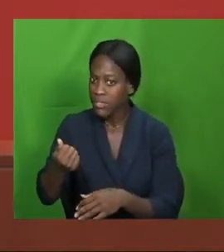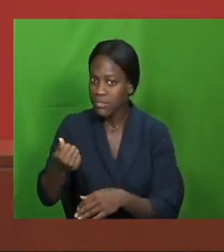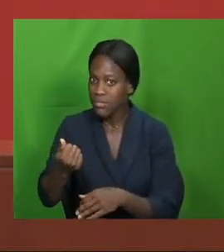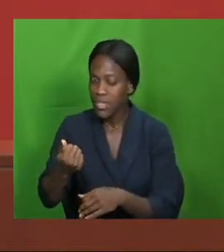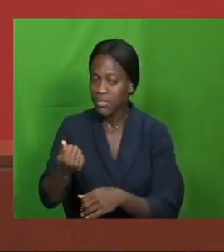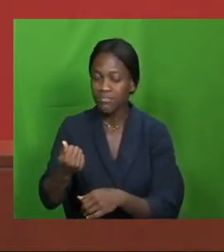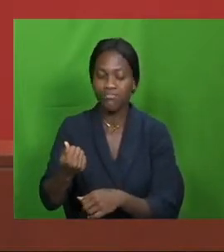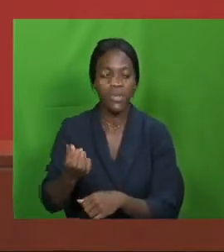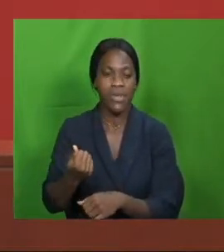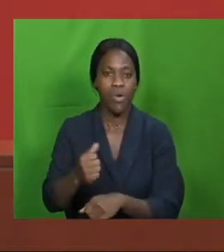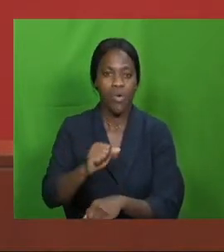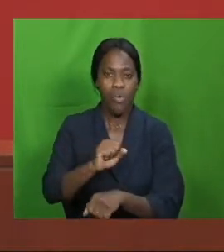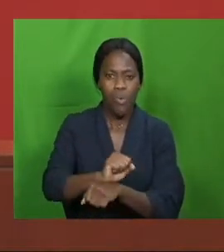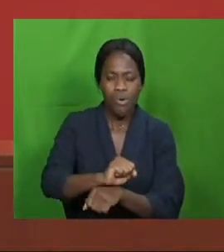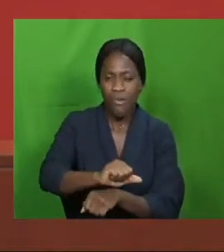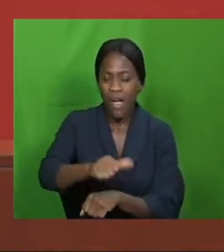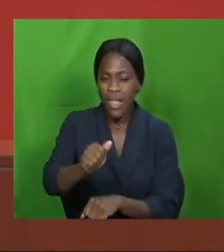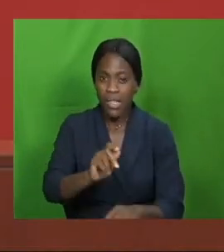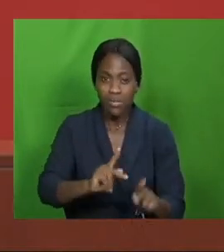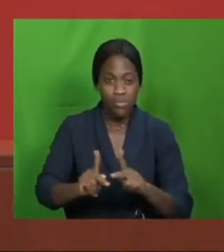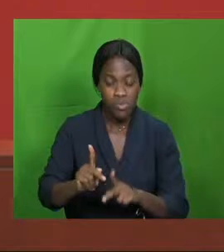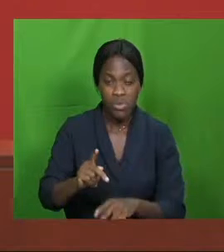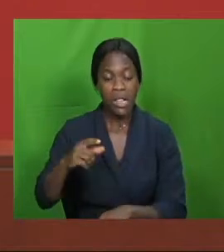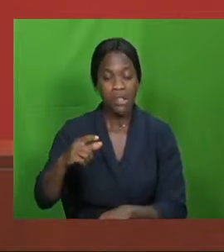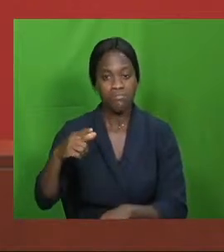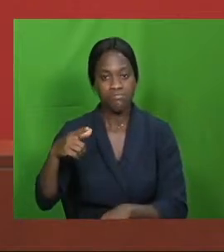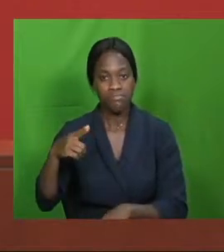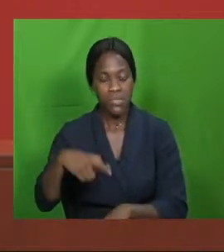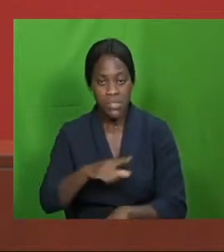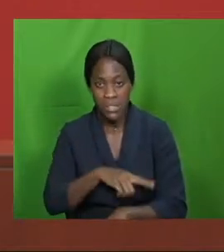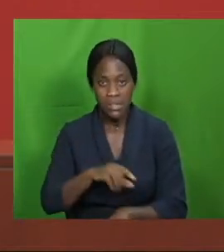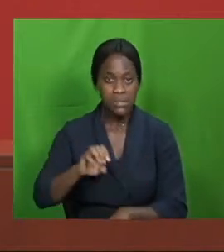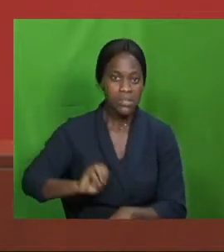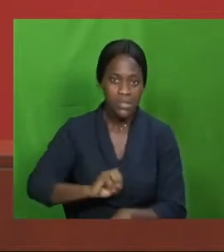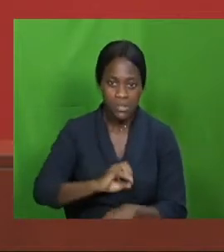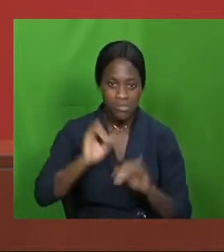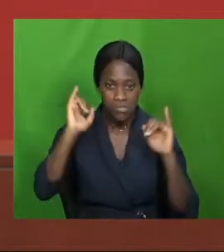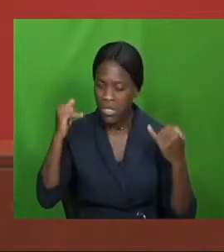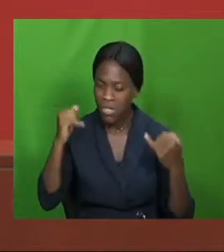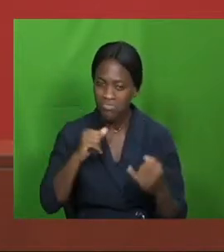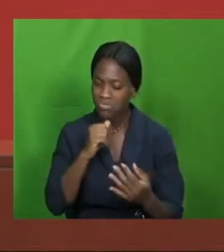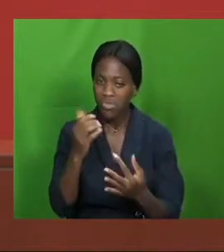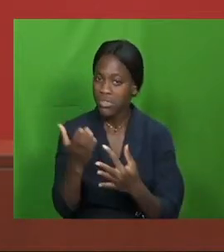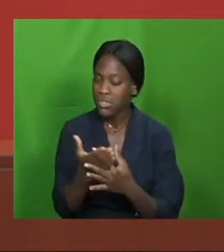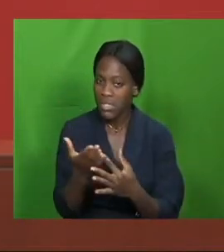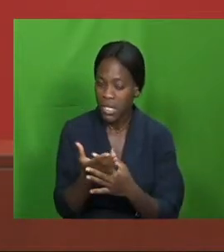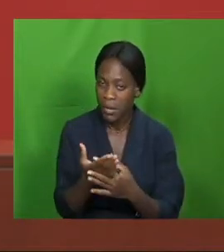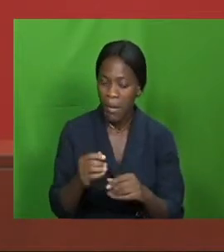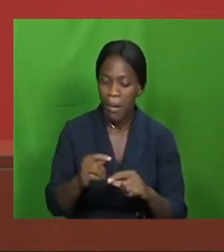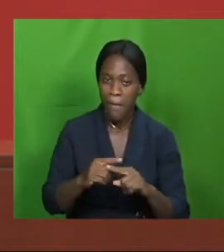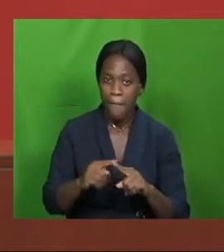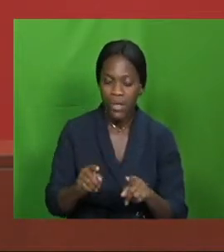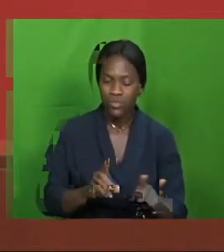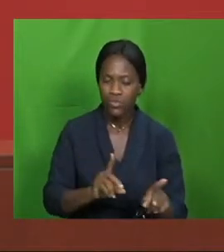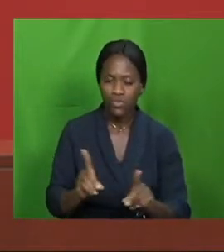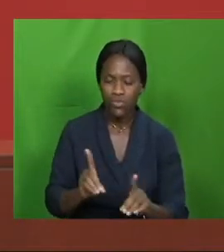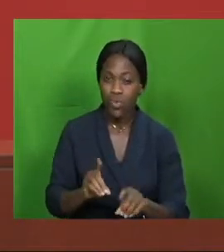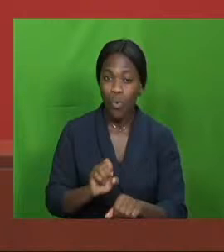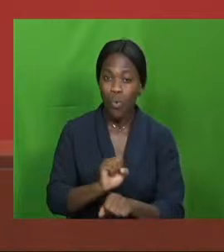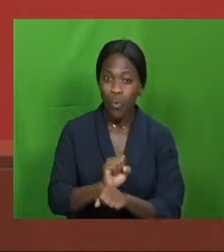but simply to apply the law faithfully and in accordance with the dictates of the Constitution of